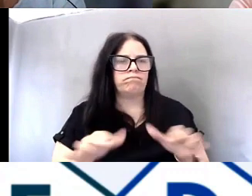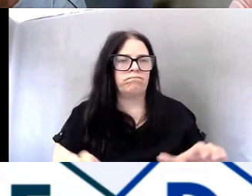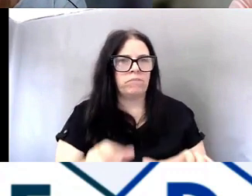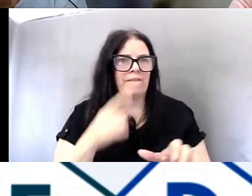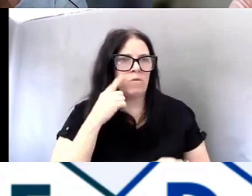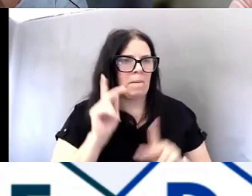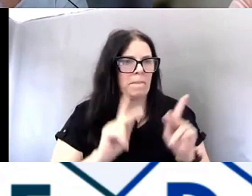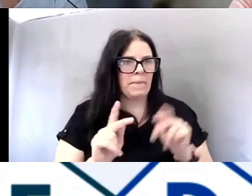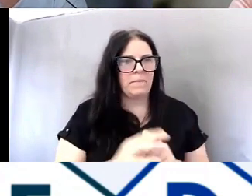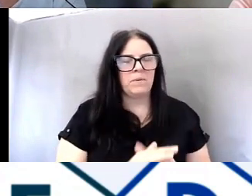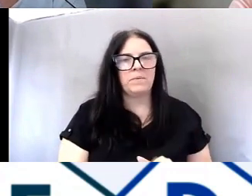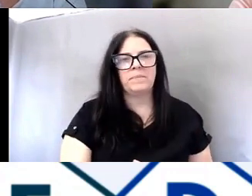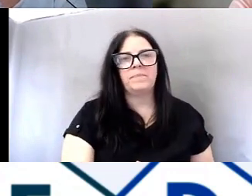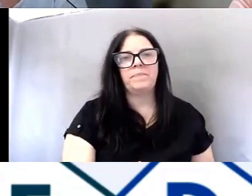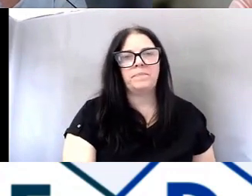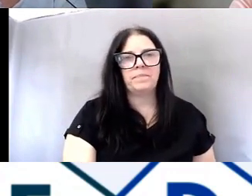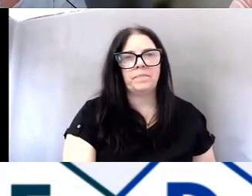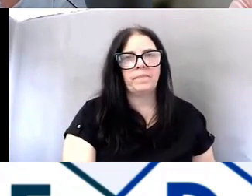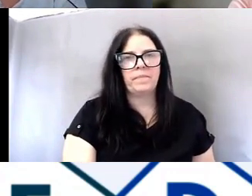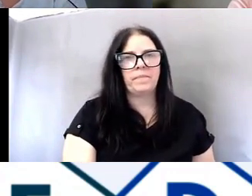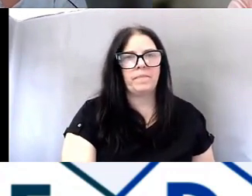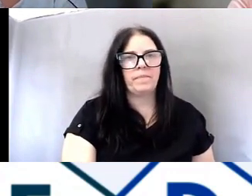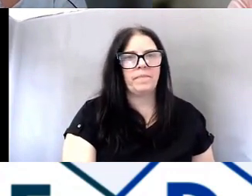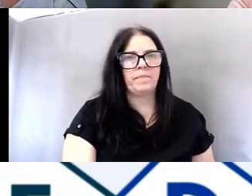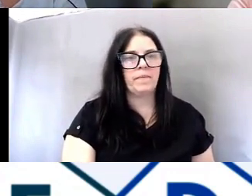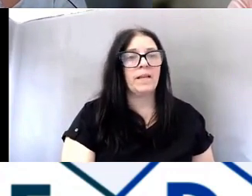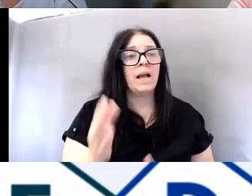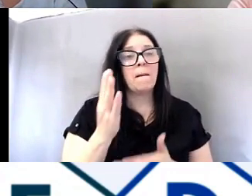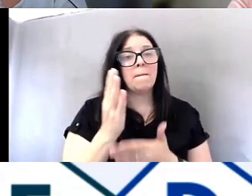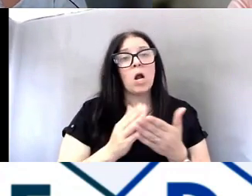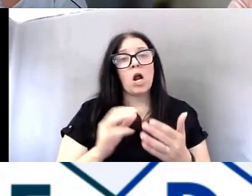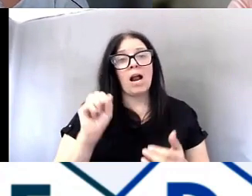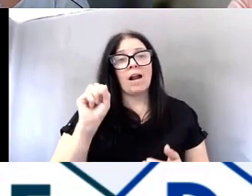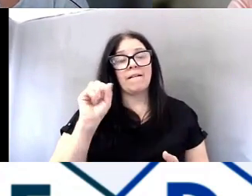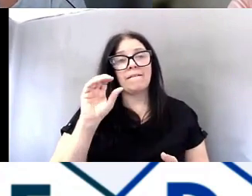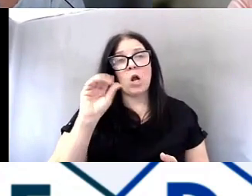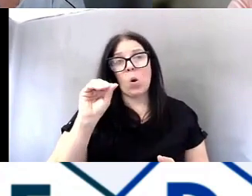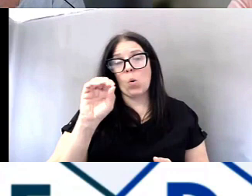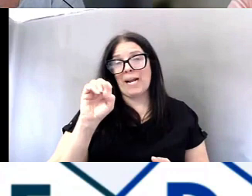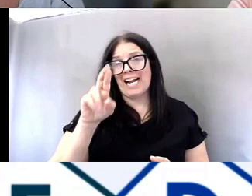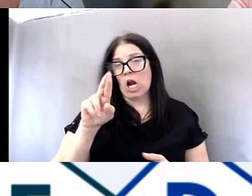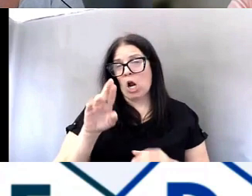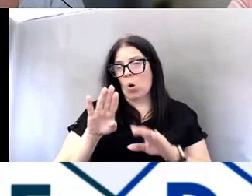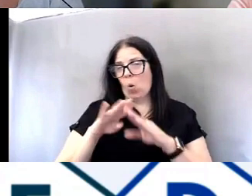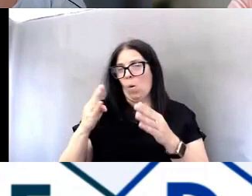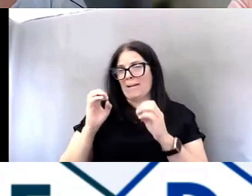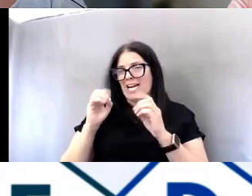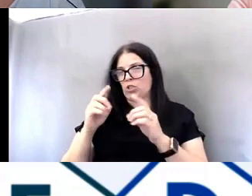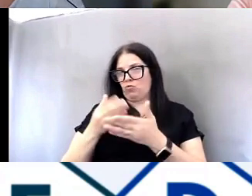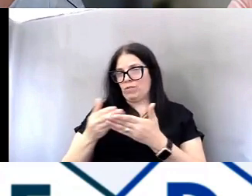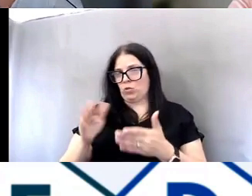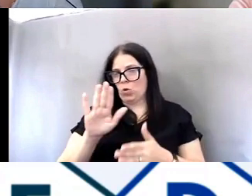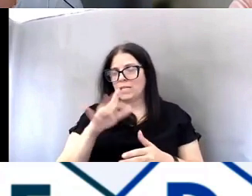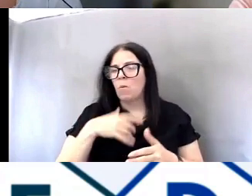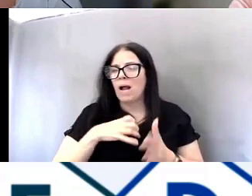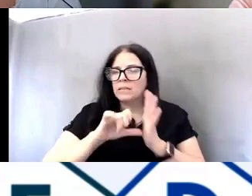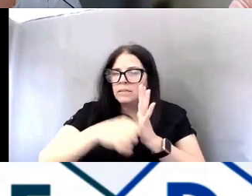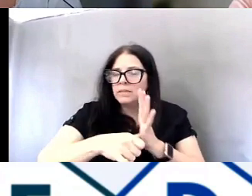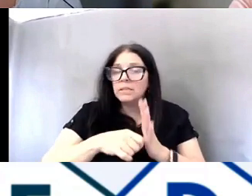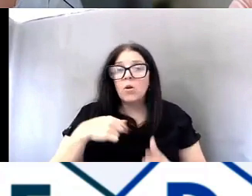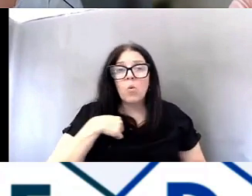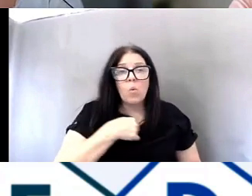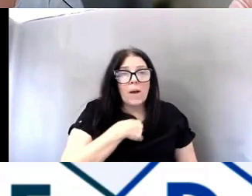And part of OER is, so we just want to underscore, we're not creating anything. These are